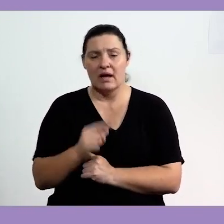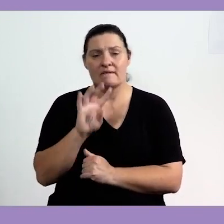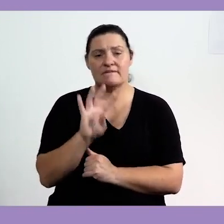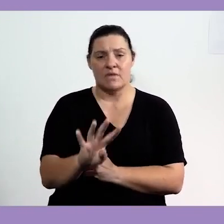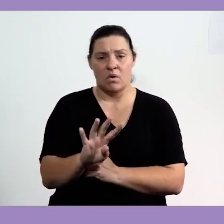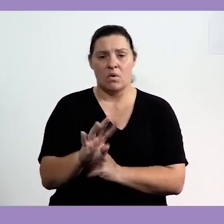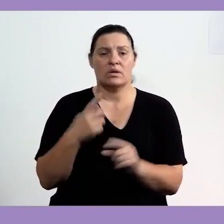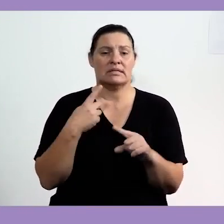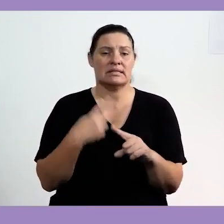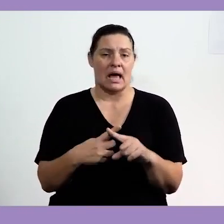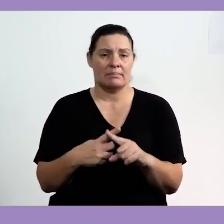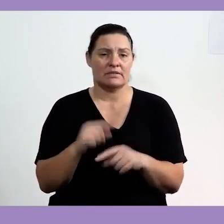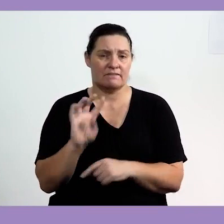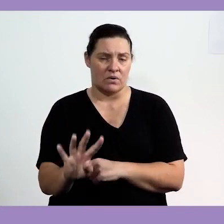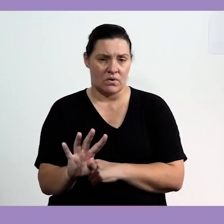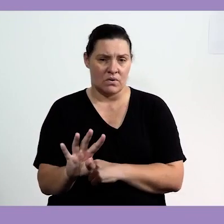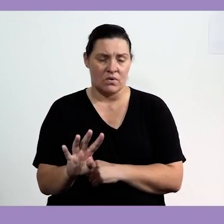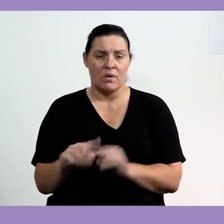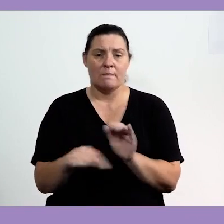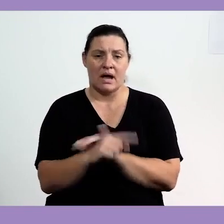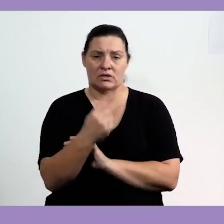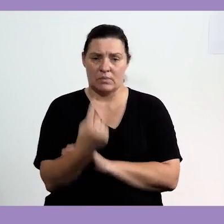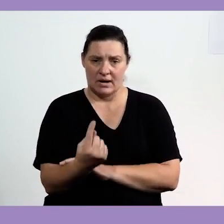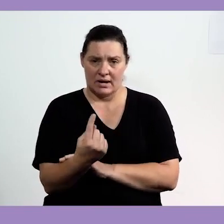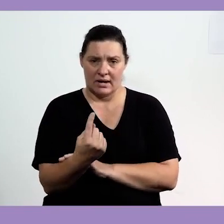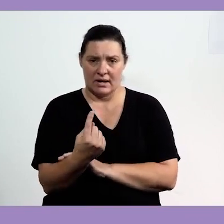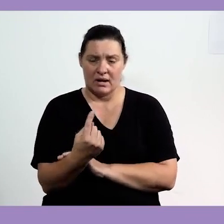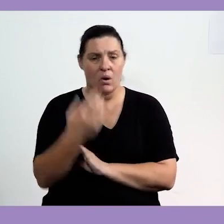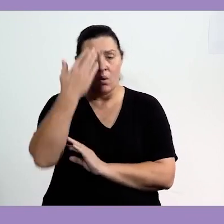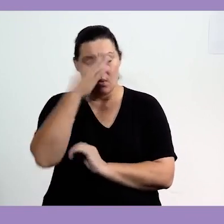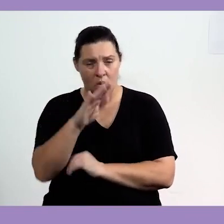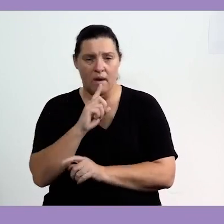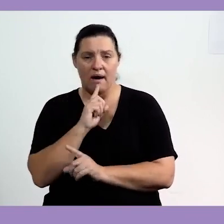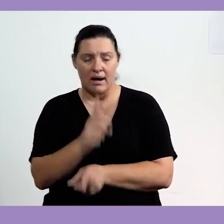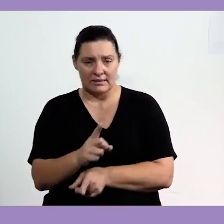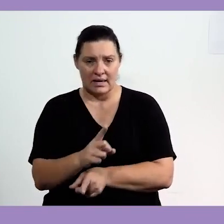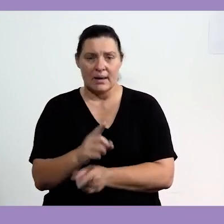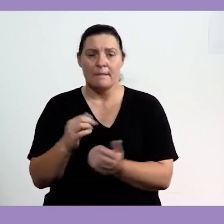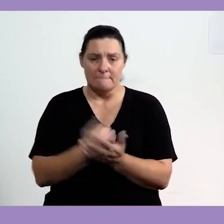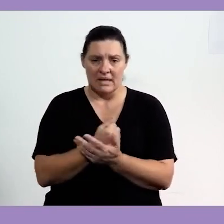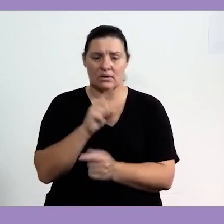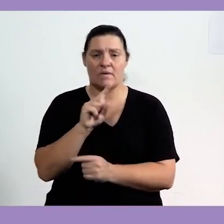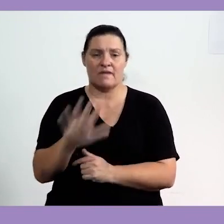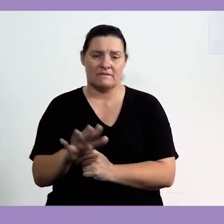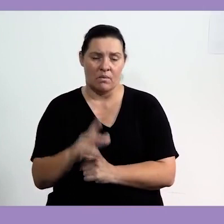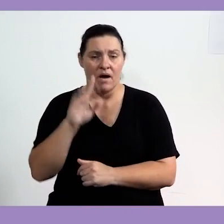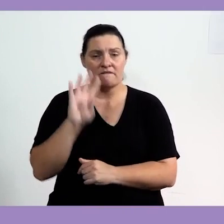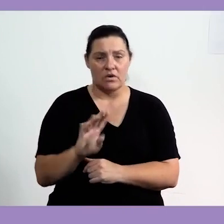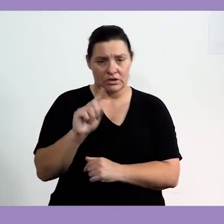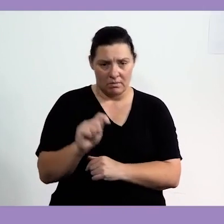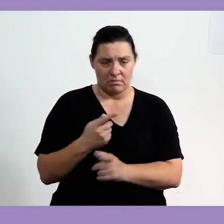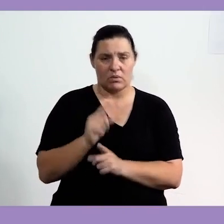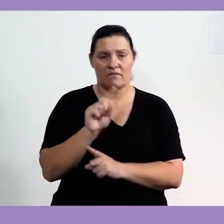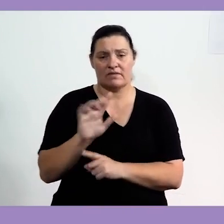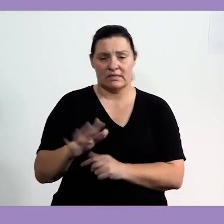say 4 multiplied by 4 minus 1. And we know that our answer has to be 15 because the